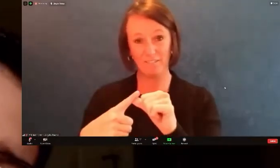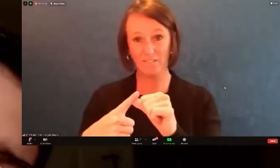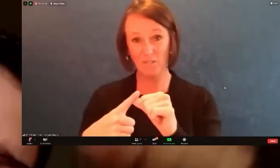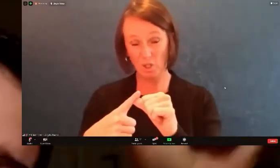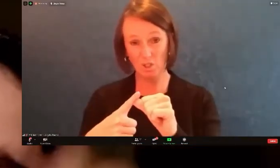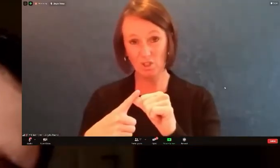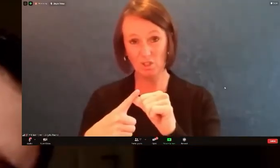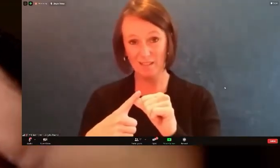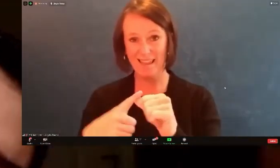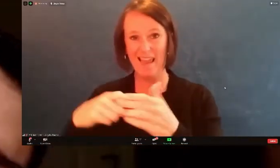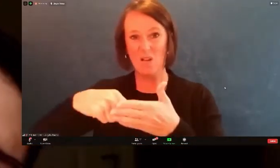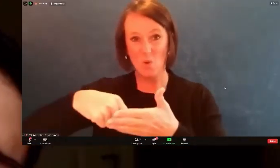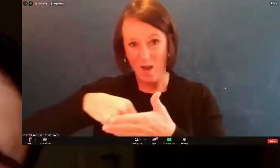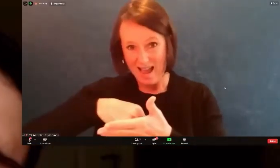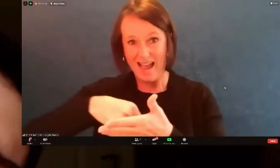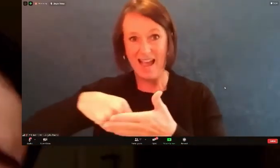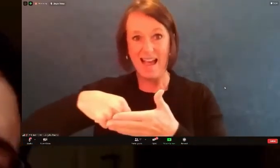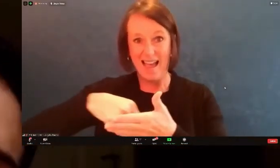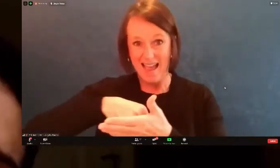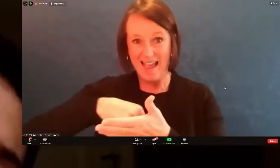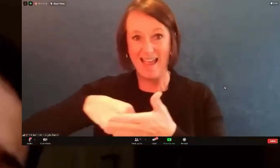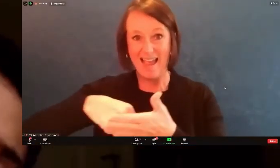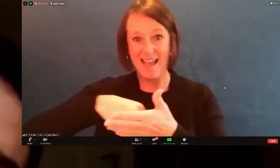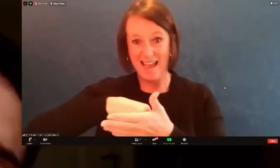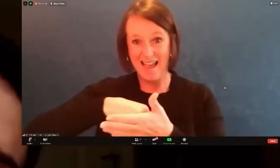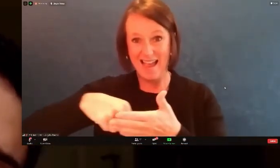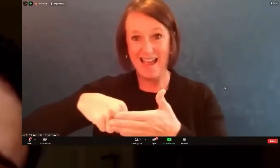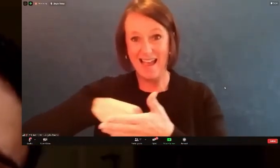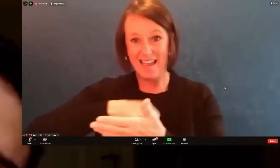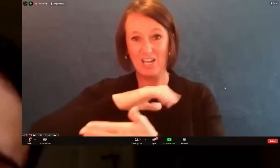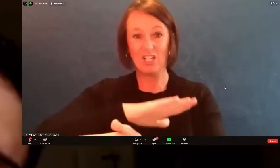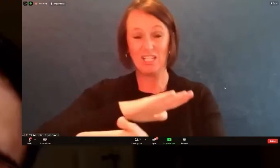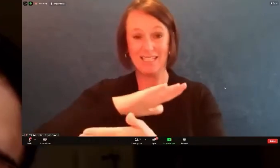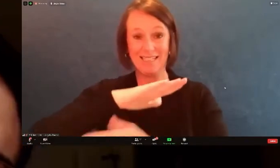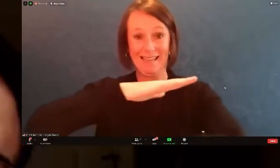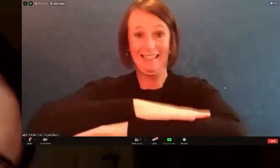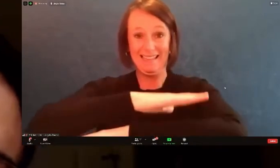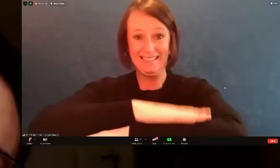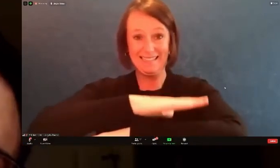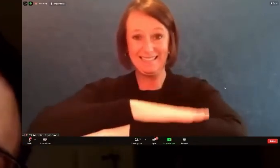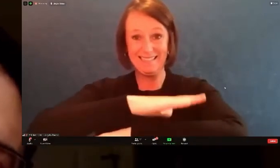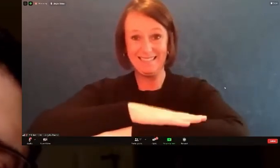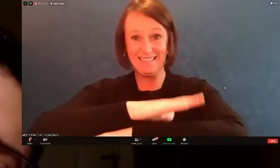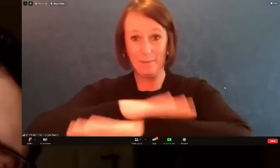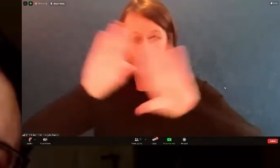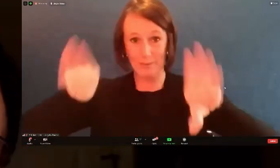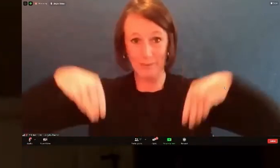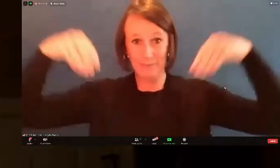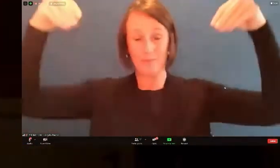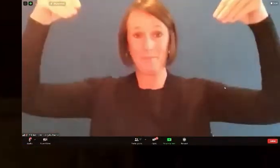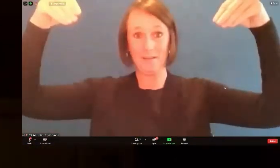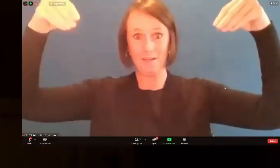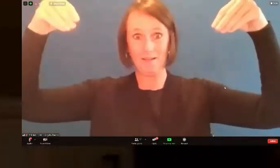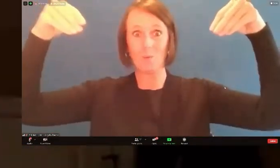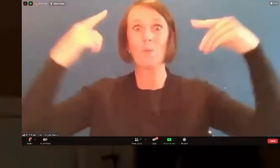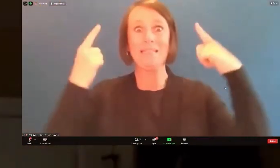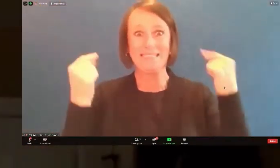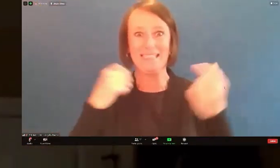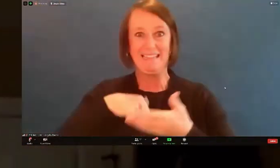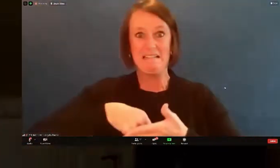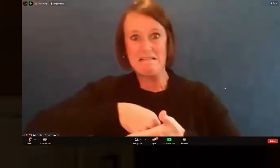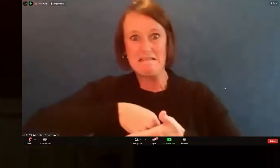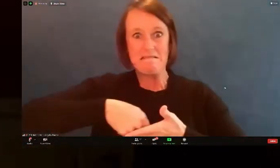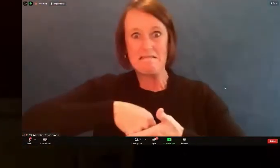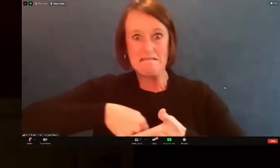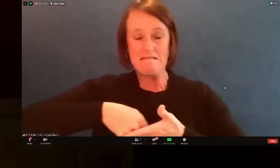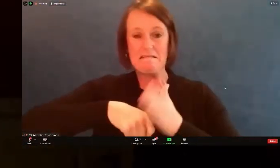tablecloth for the backdrop. That's what we did for the backdrop here because it was in my mom's basement at 40 below. And we